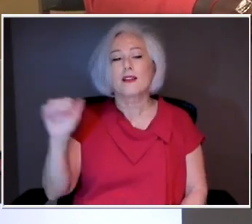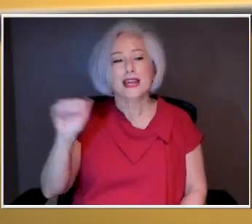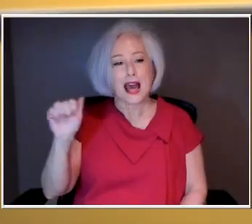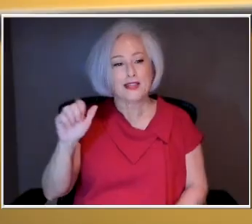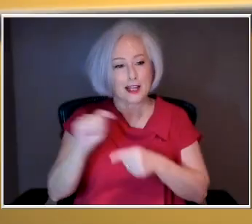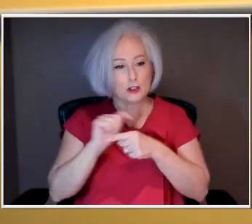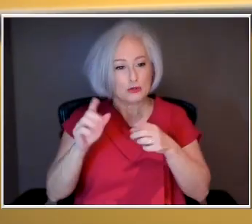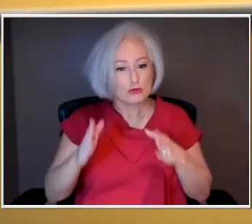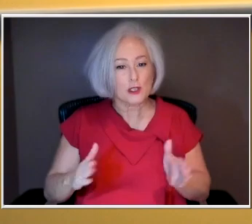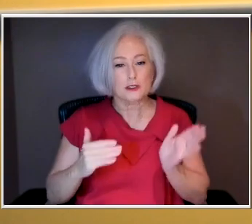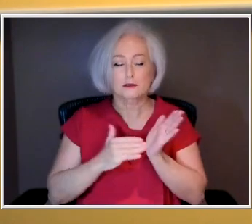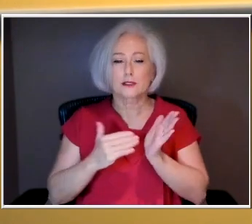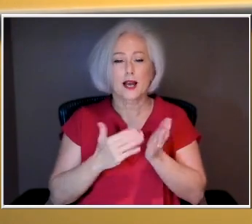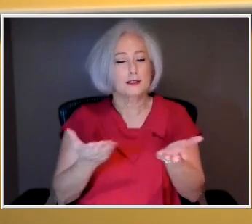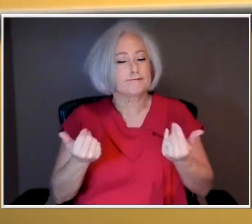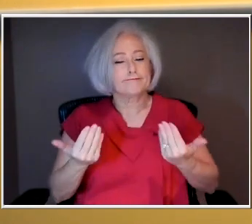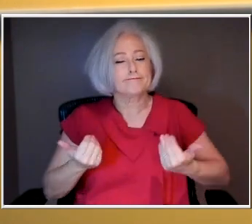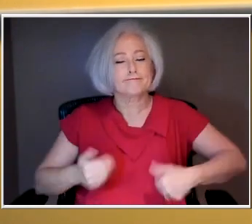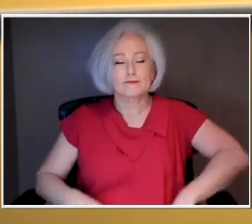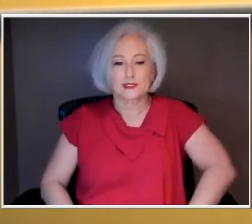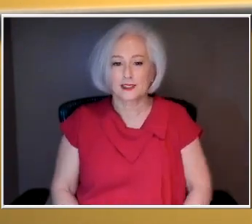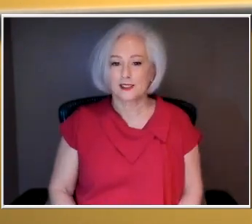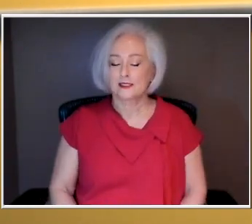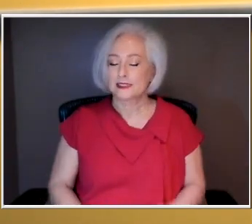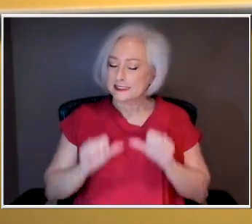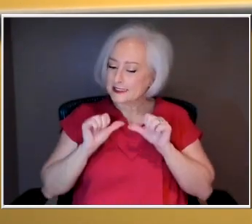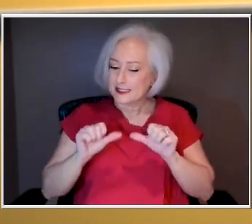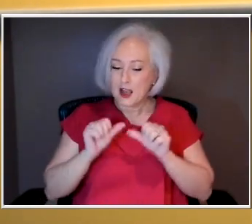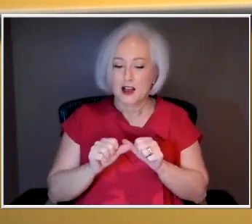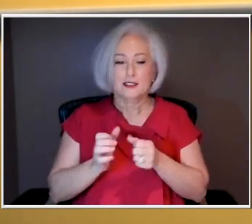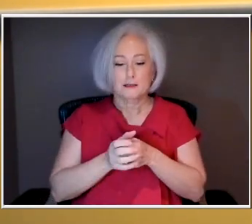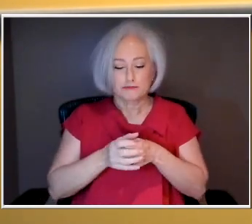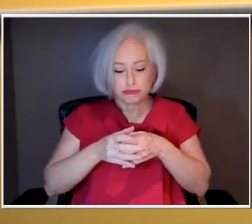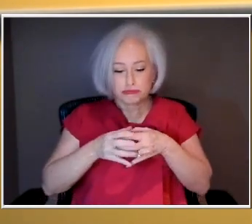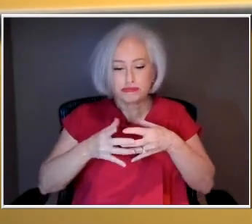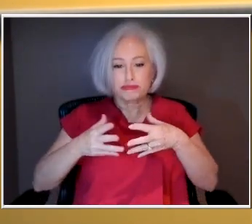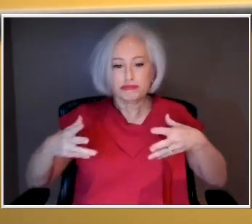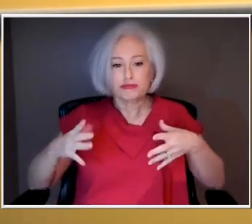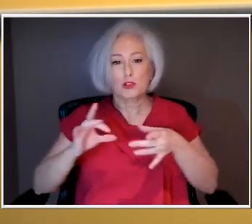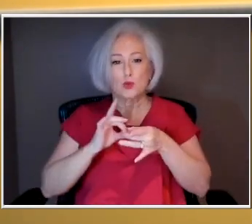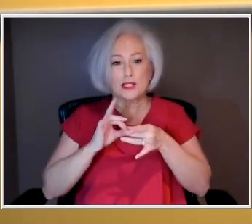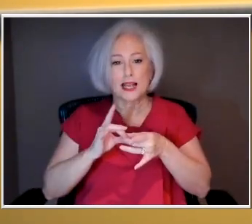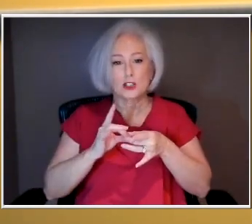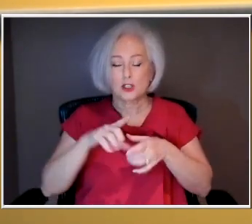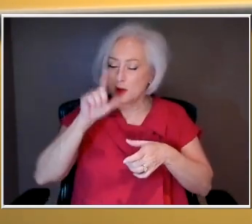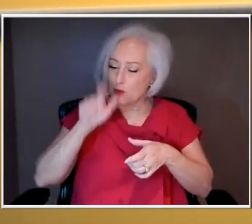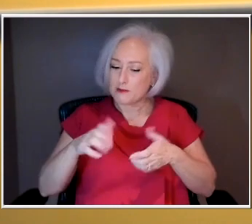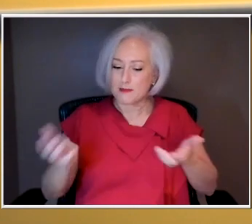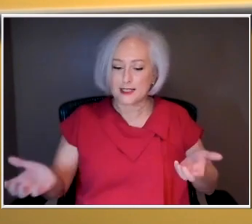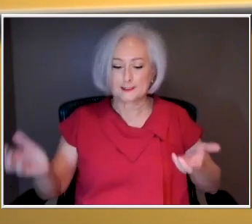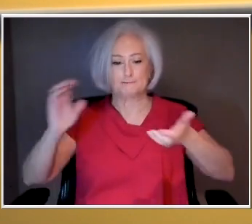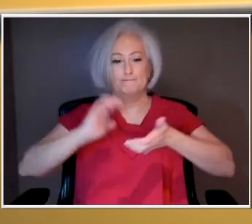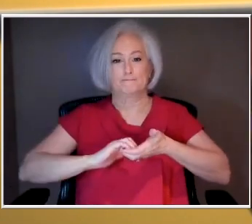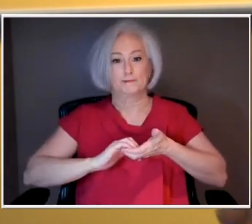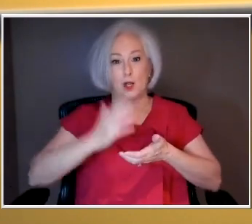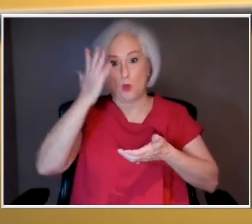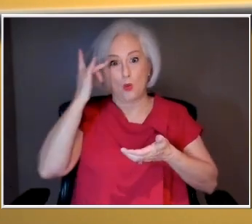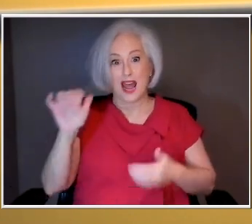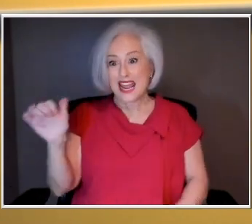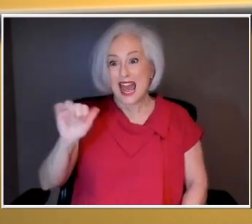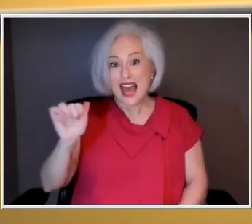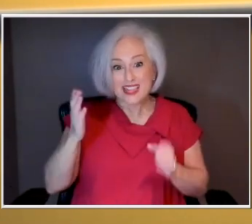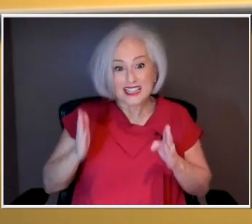Appreciate your time. All right, thanks for you too. Get some rest. So, Des, when you were playing, what was the relationship like as a player with